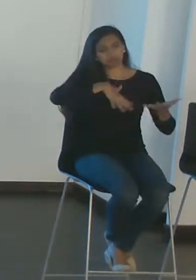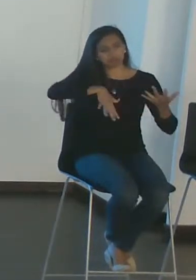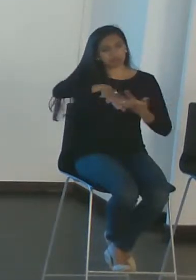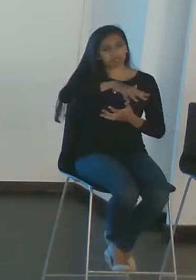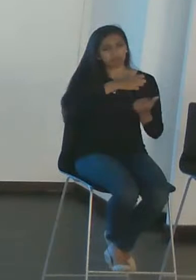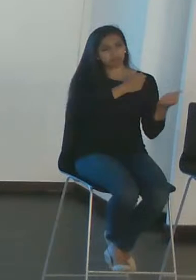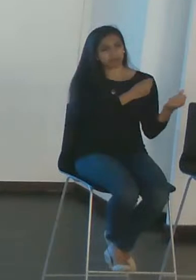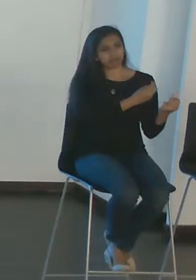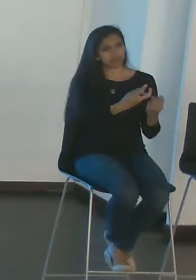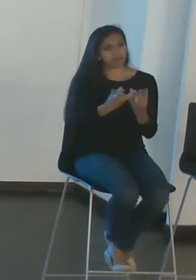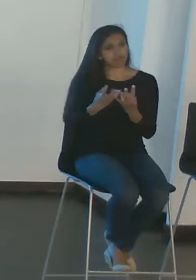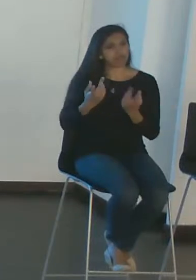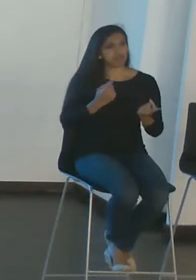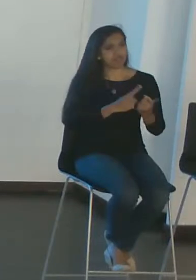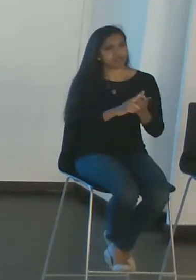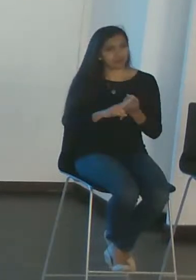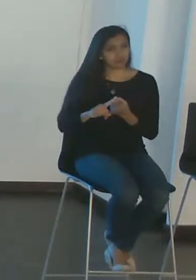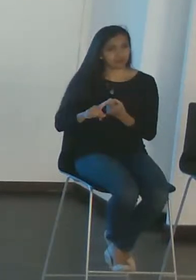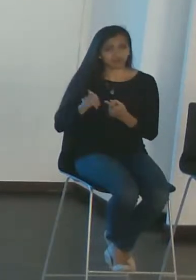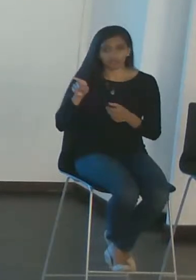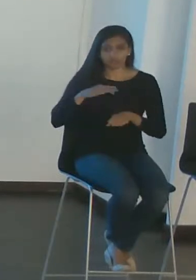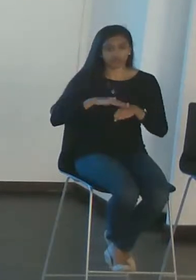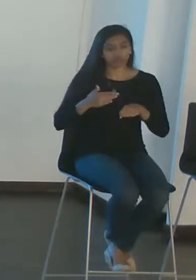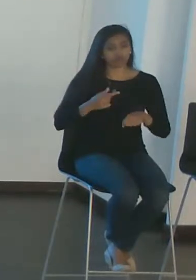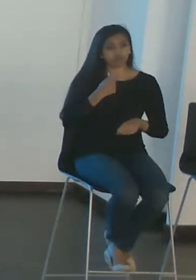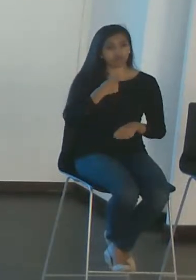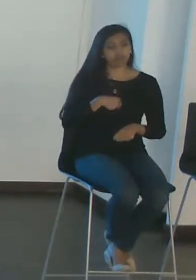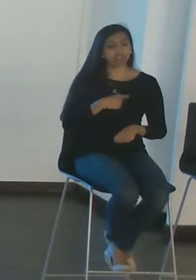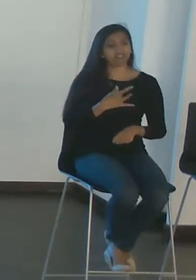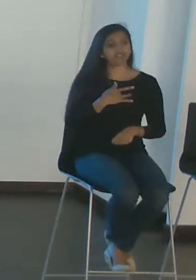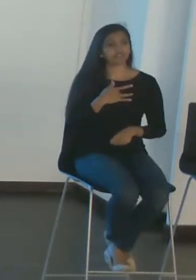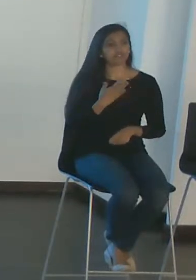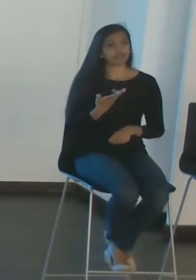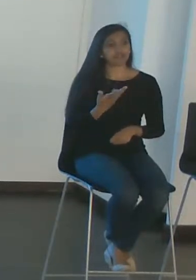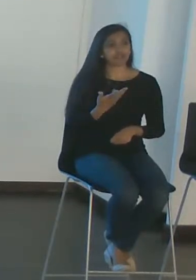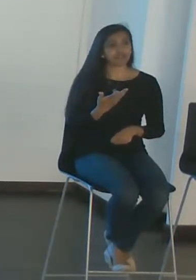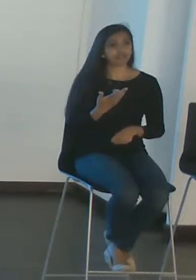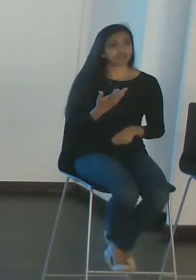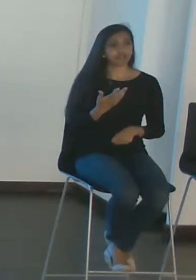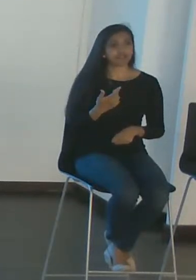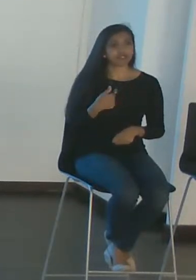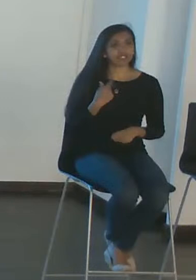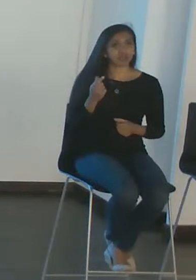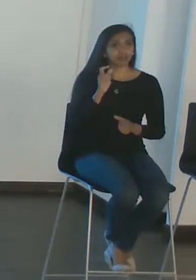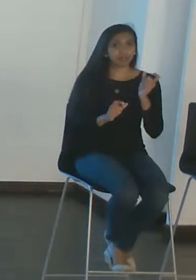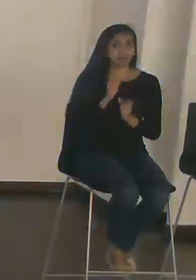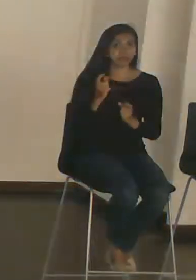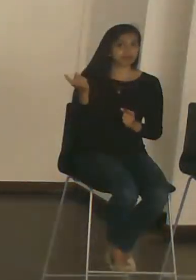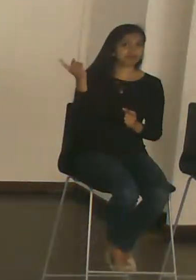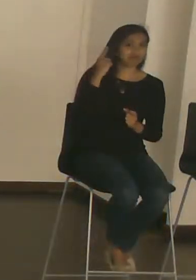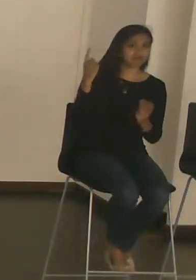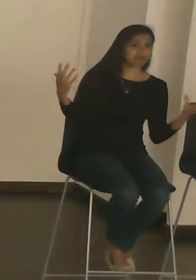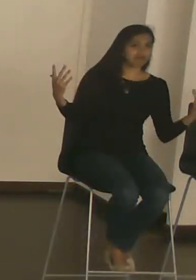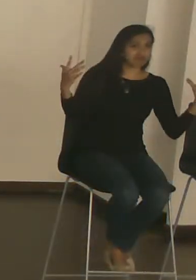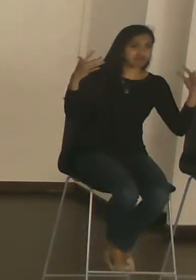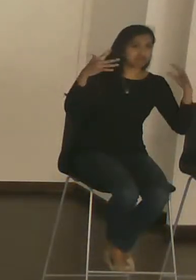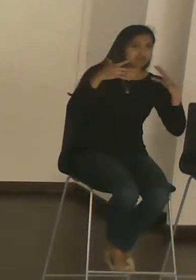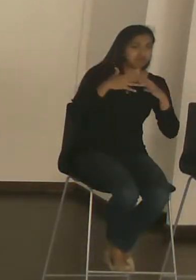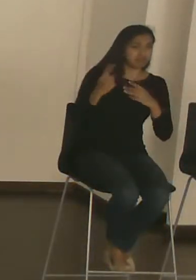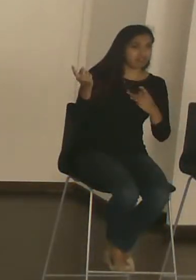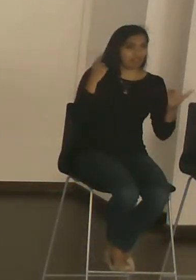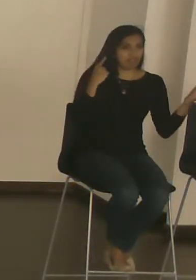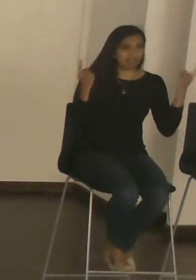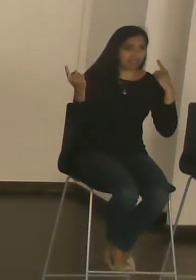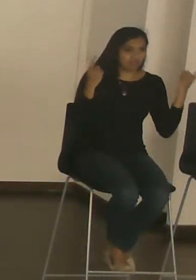I can only speak for myself that I think I don't want that noise around my work. That way, I want